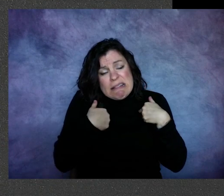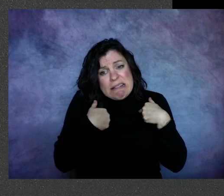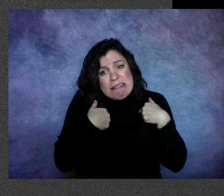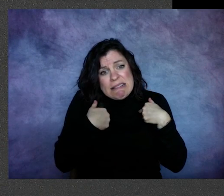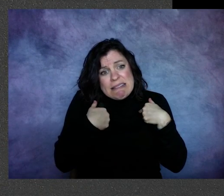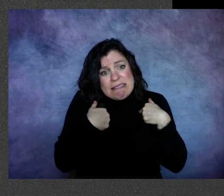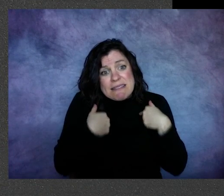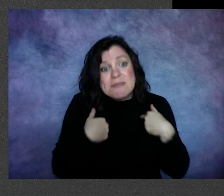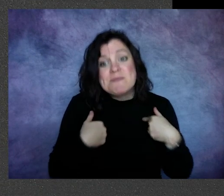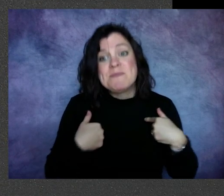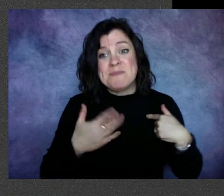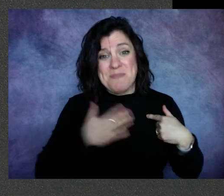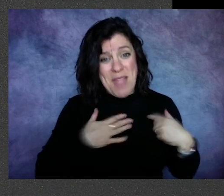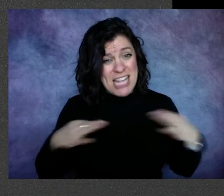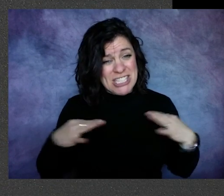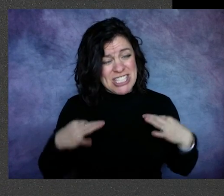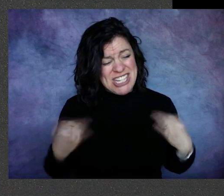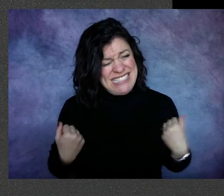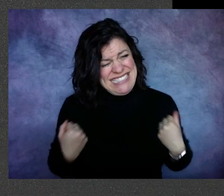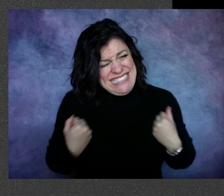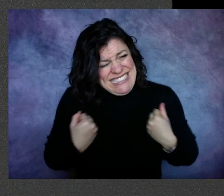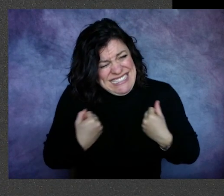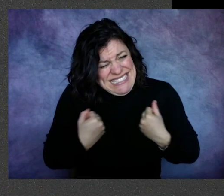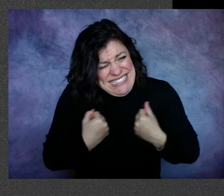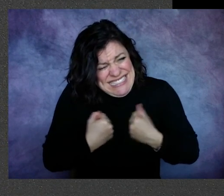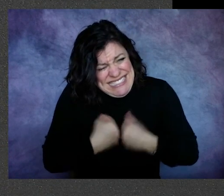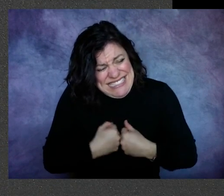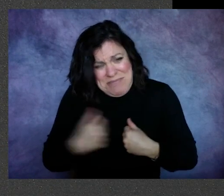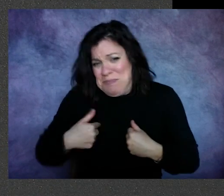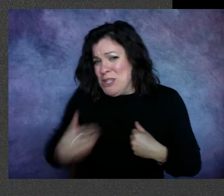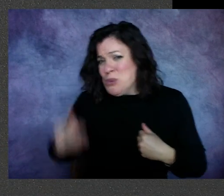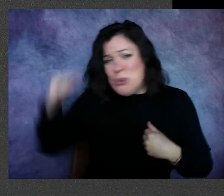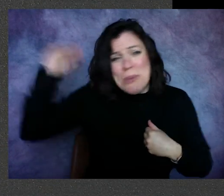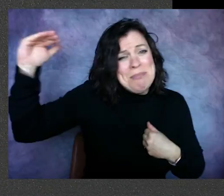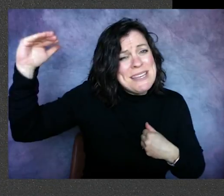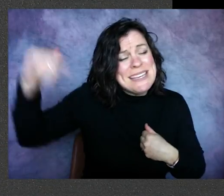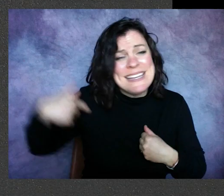I am too big for my shirt.